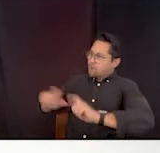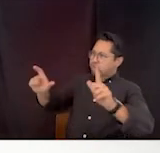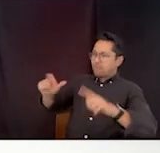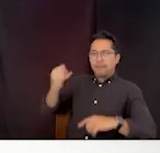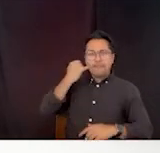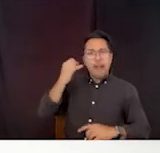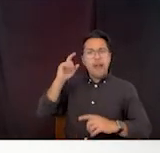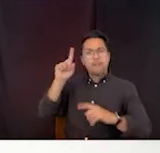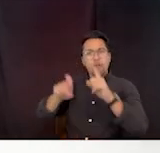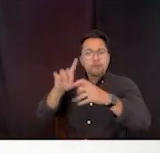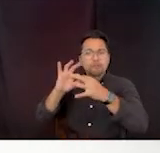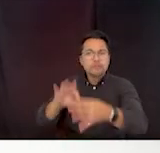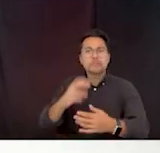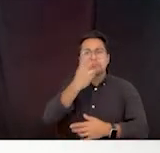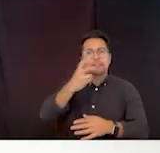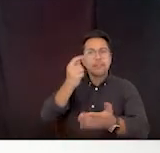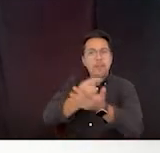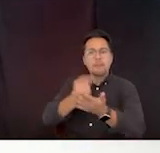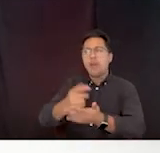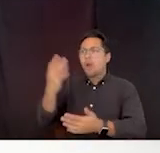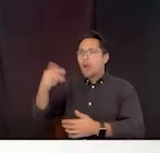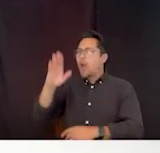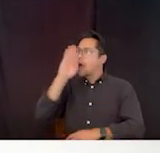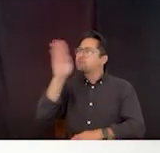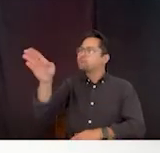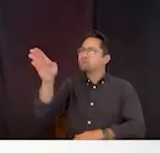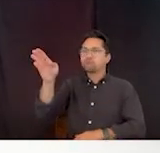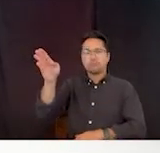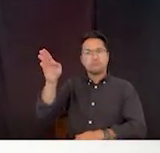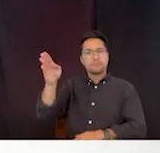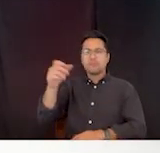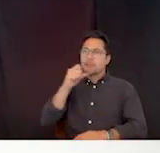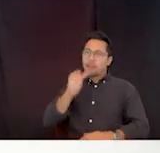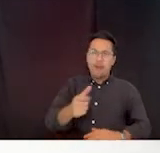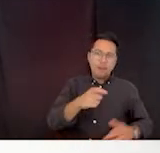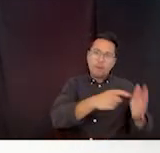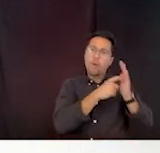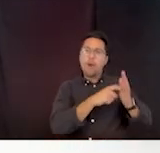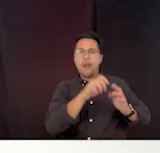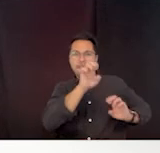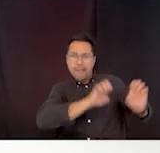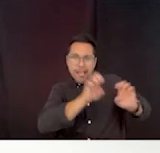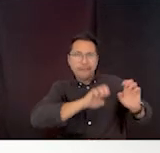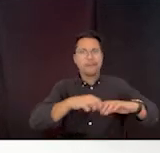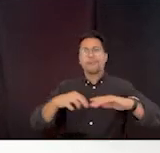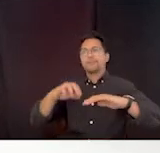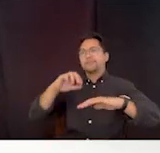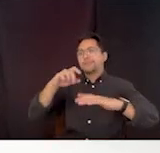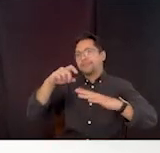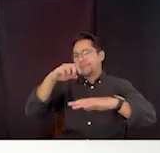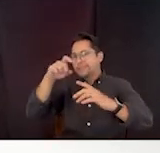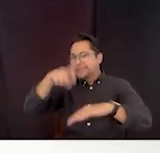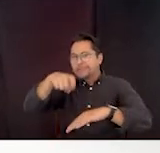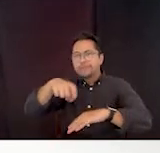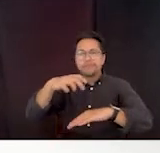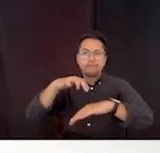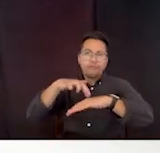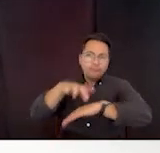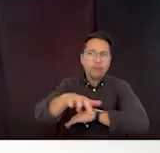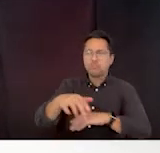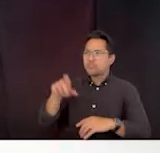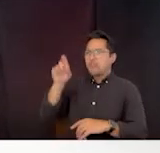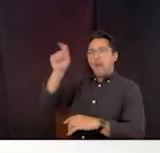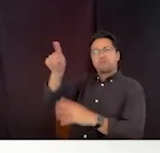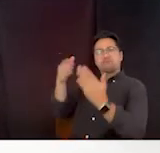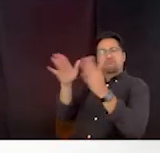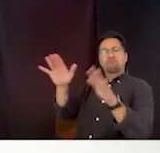just ask a speech therapist a question without having to go through a whole evaluation and a referral and everything else just to ask a question about what therapy